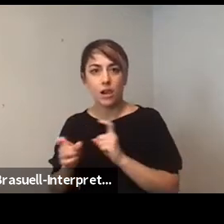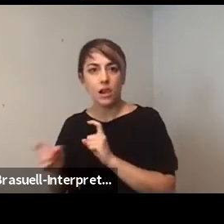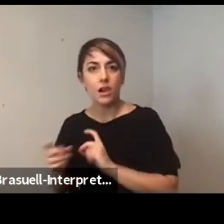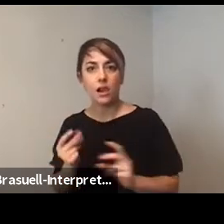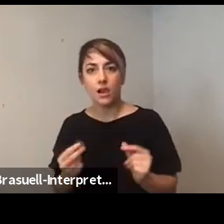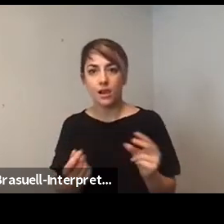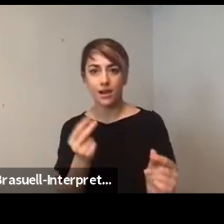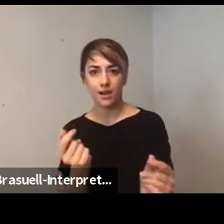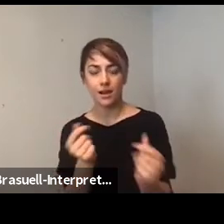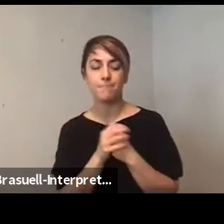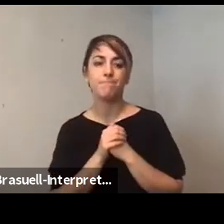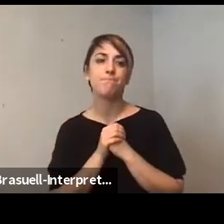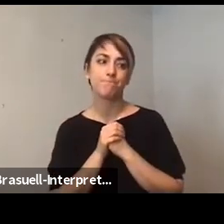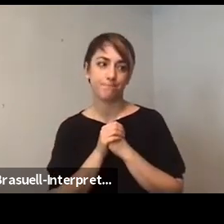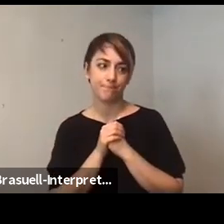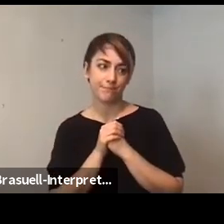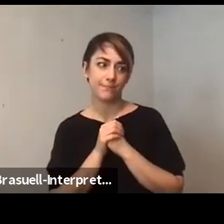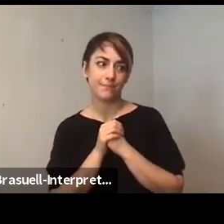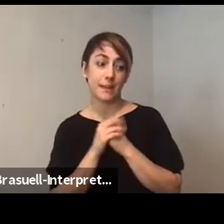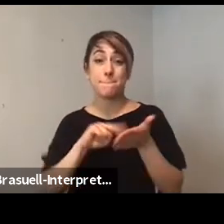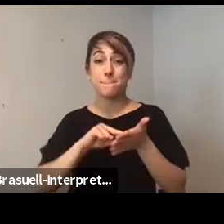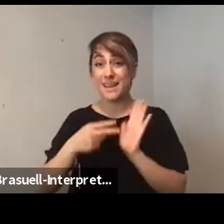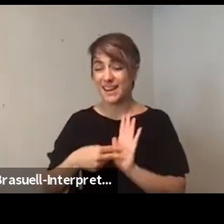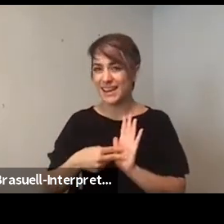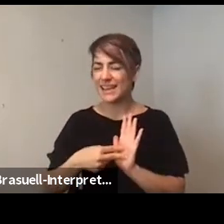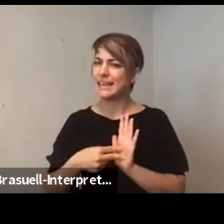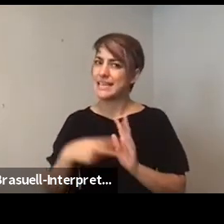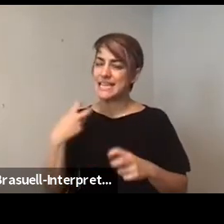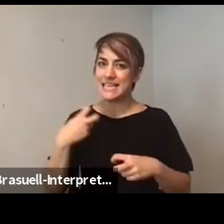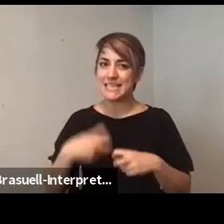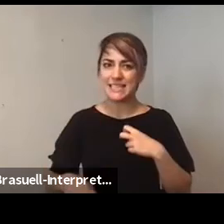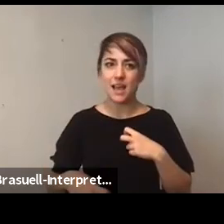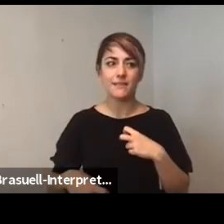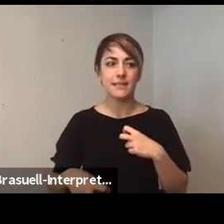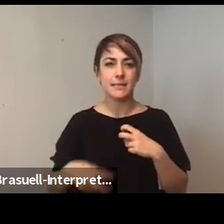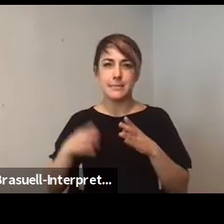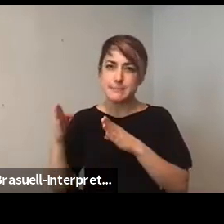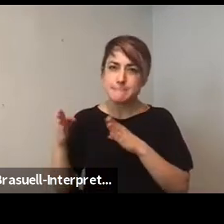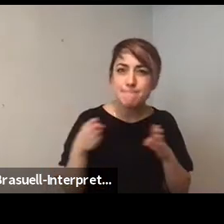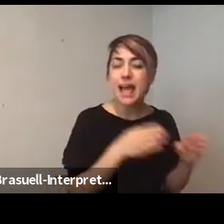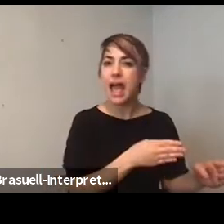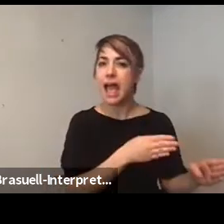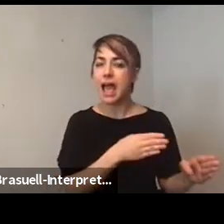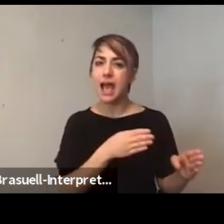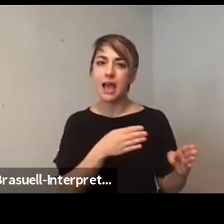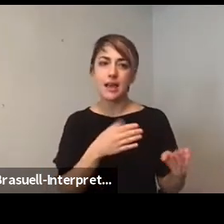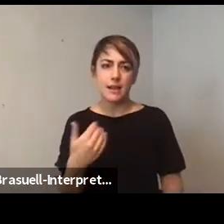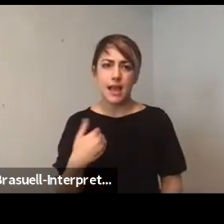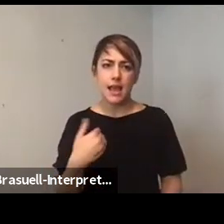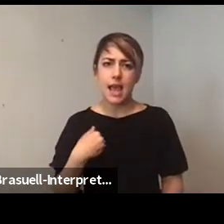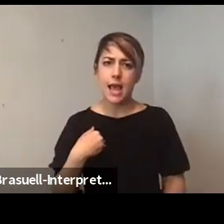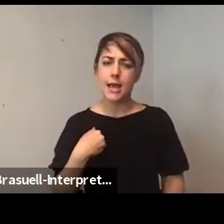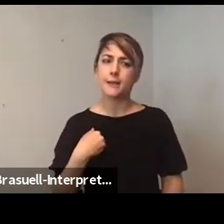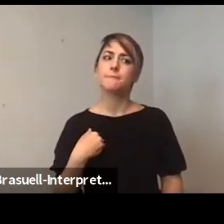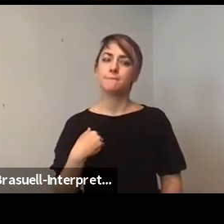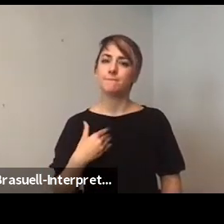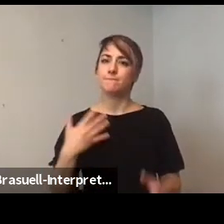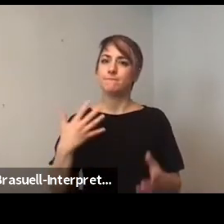it's trickier to plan and make specific concrete choices about making shows, just because even